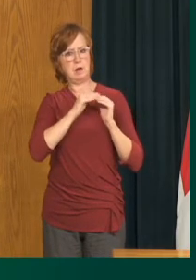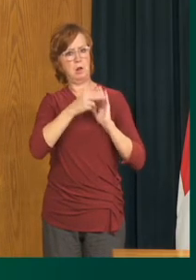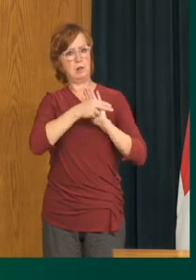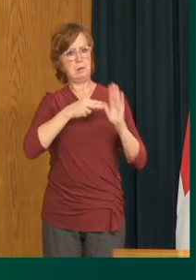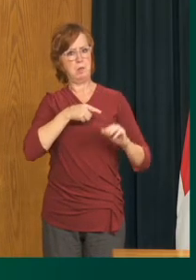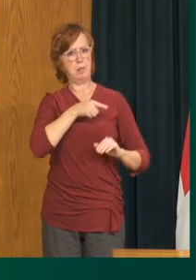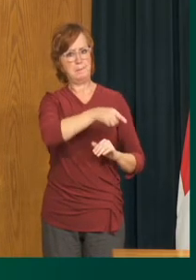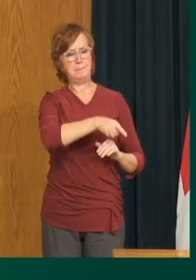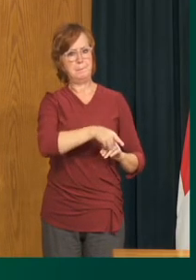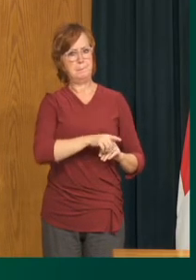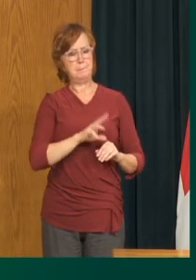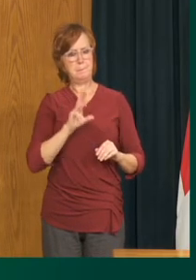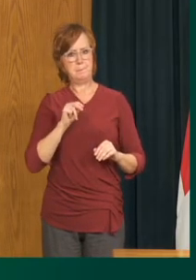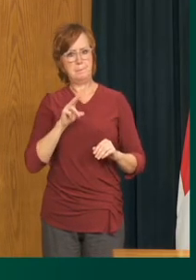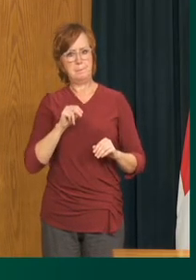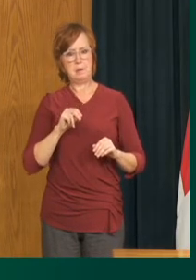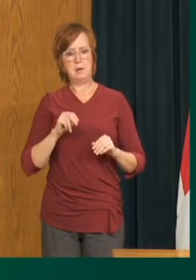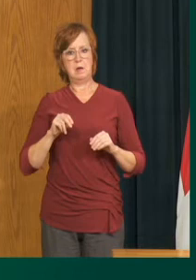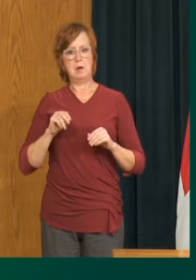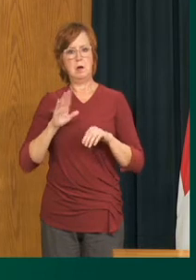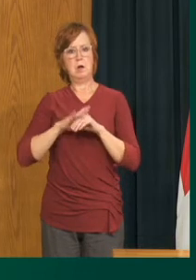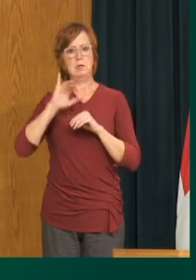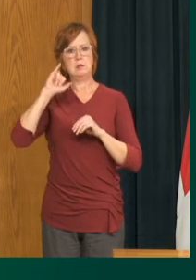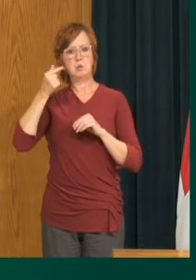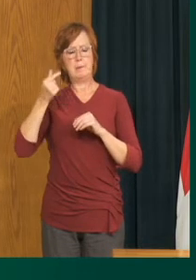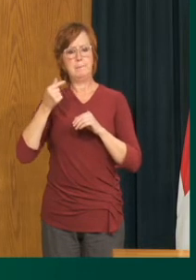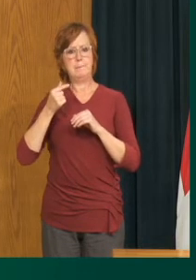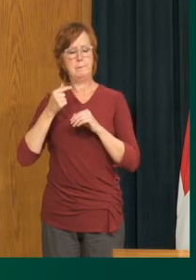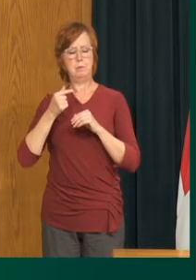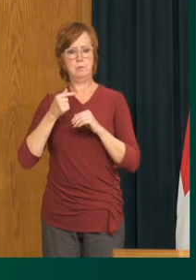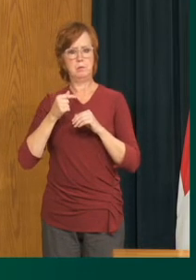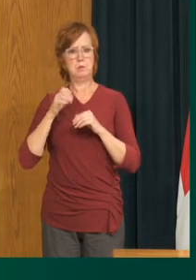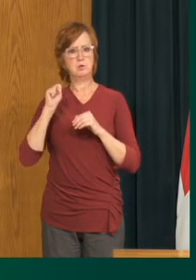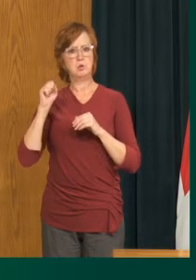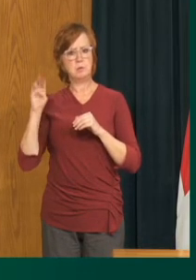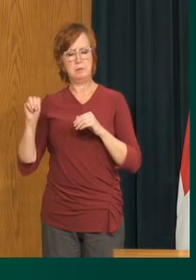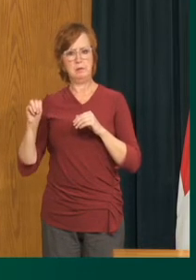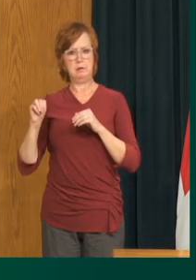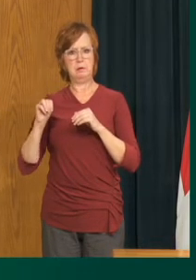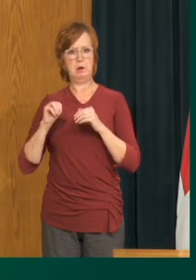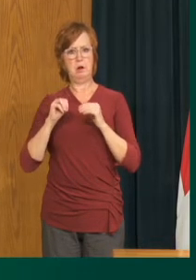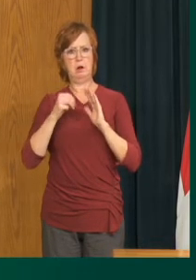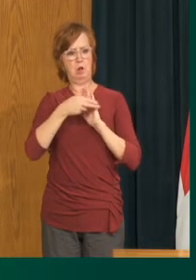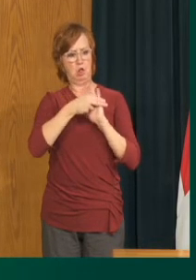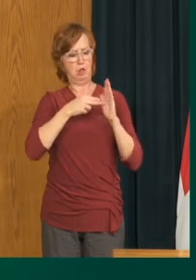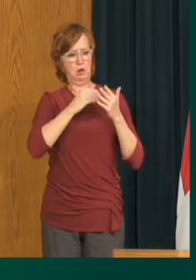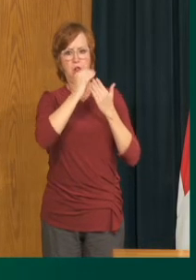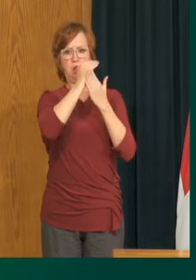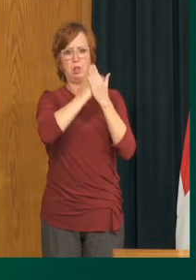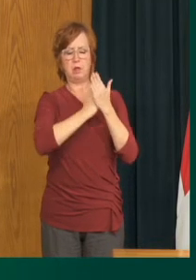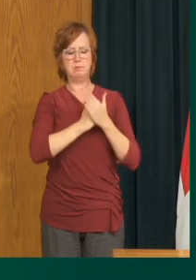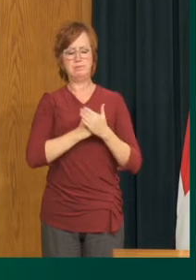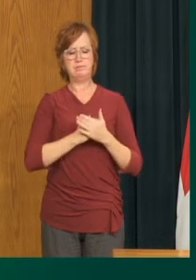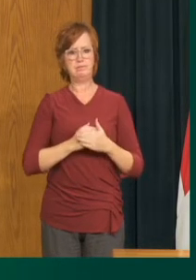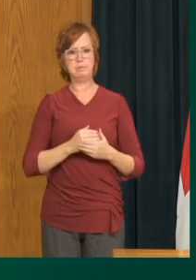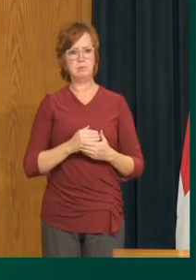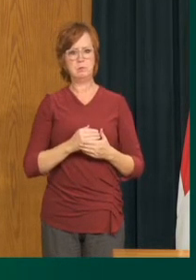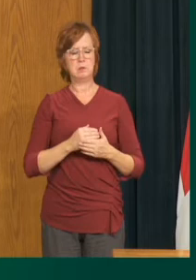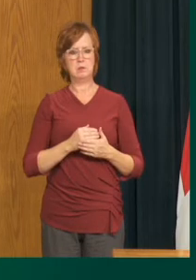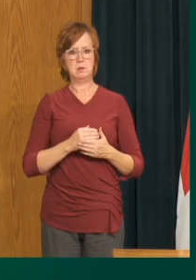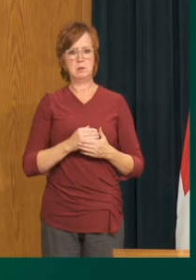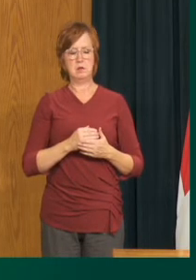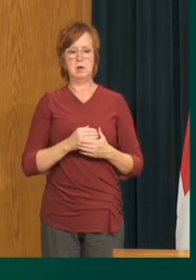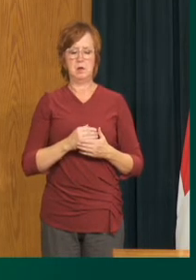COVID-19 via social media. So I would say, the challenge that we're facing is really a